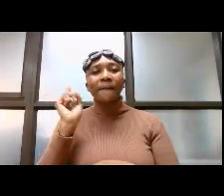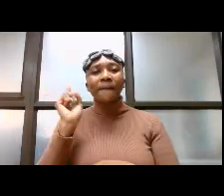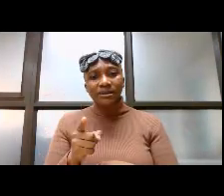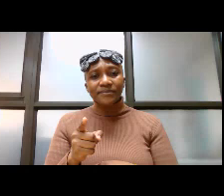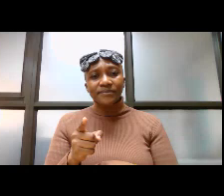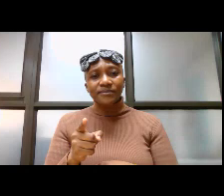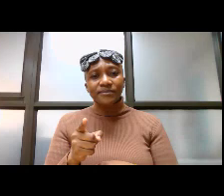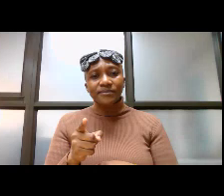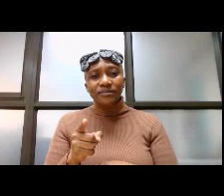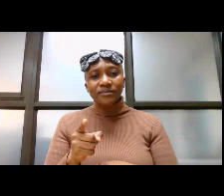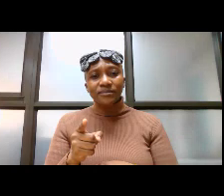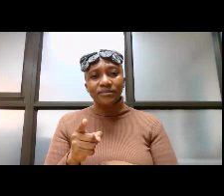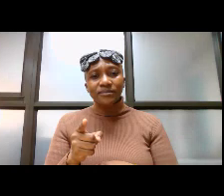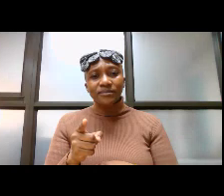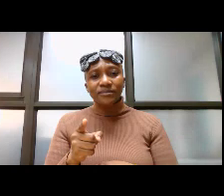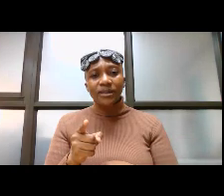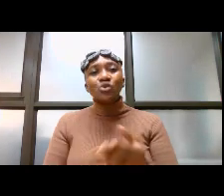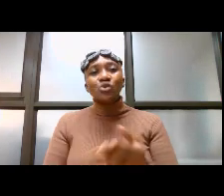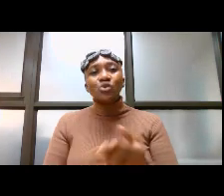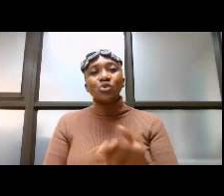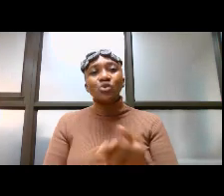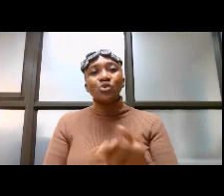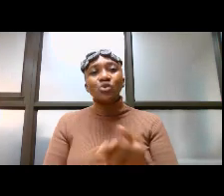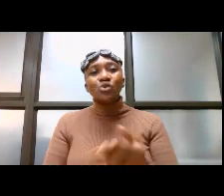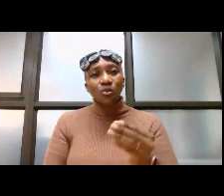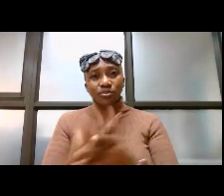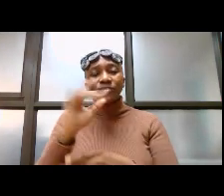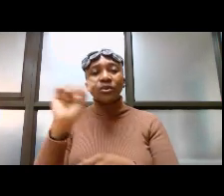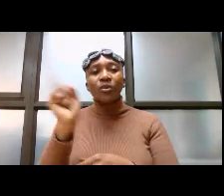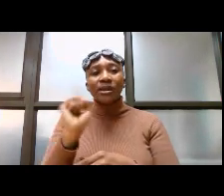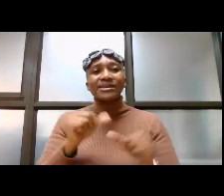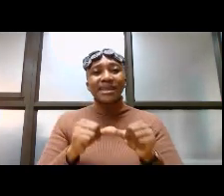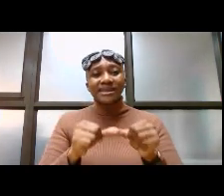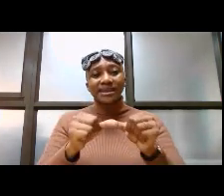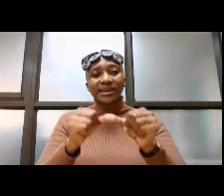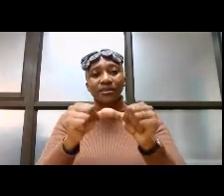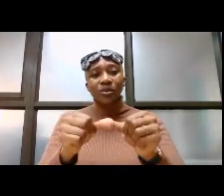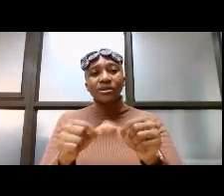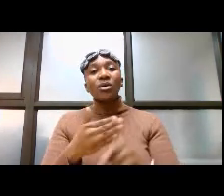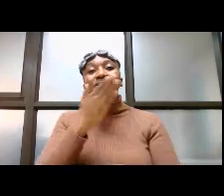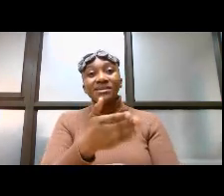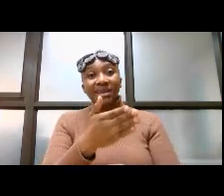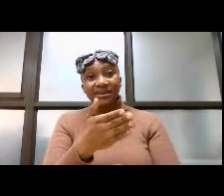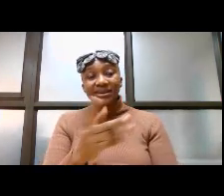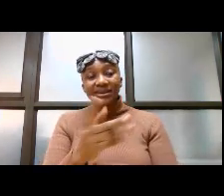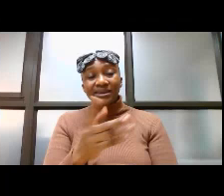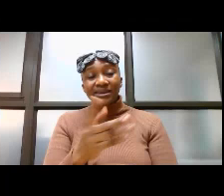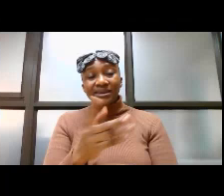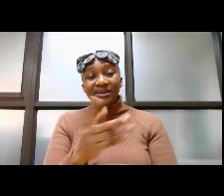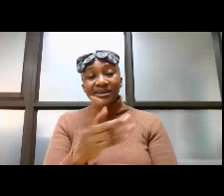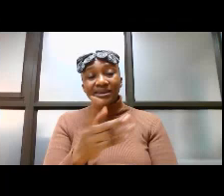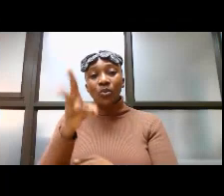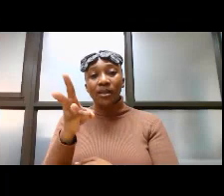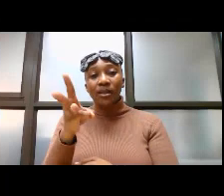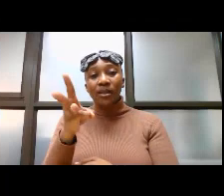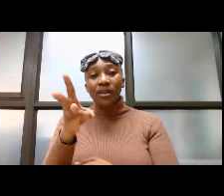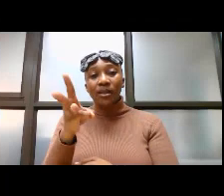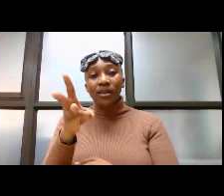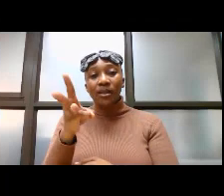bring sustainable transformation, because such transformation will consider the